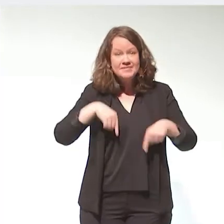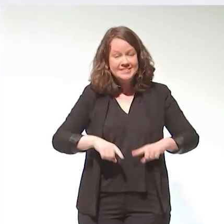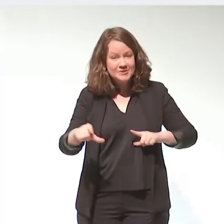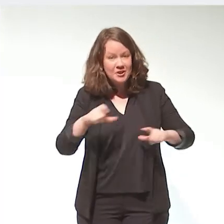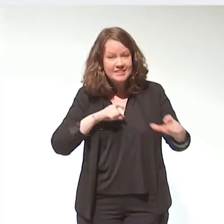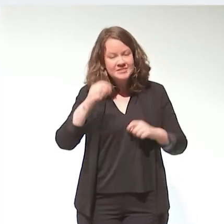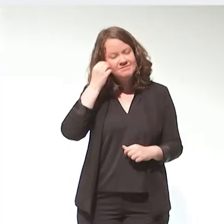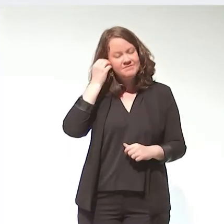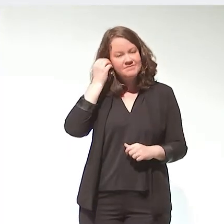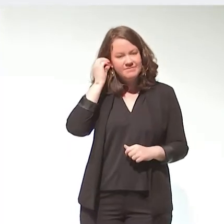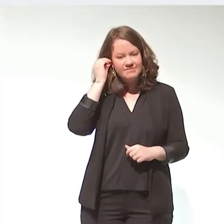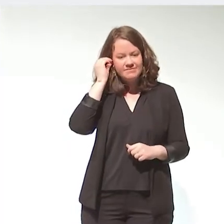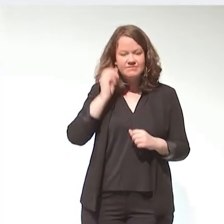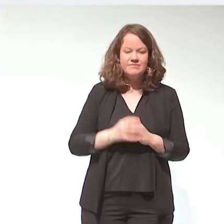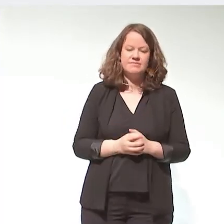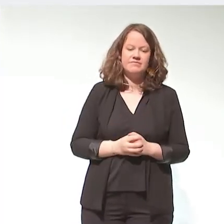ministers, colleagues,